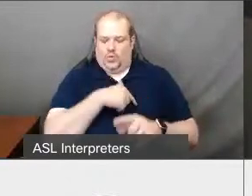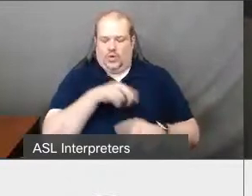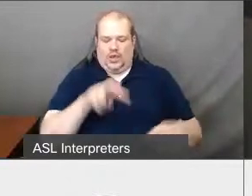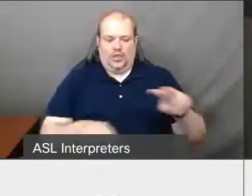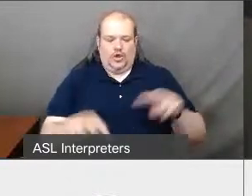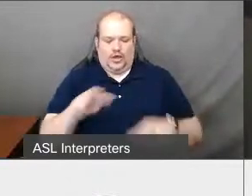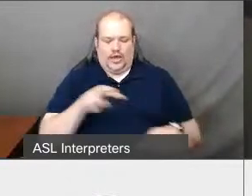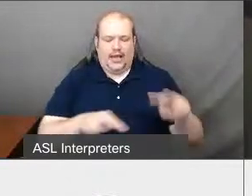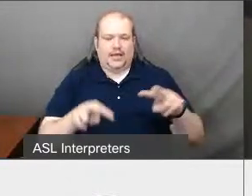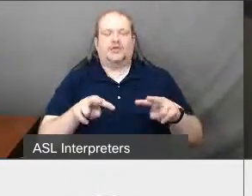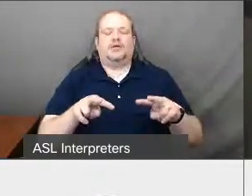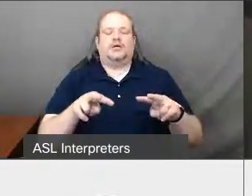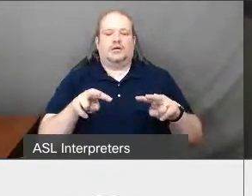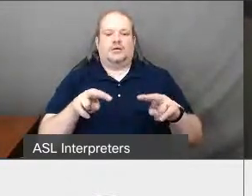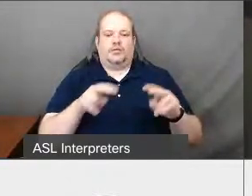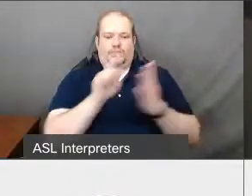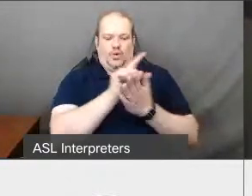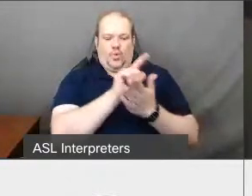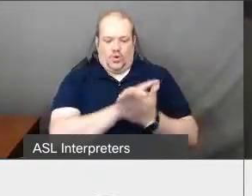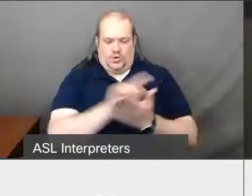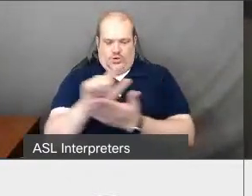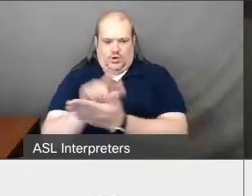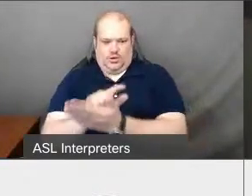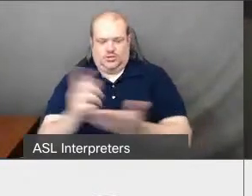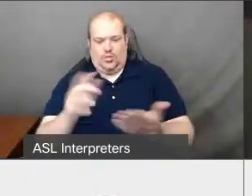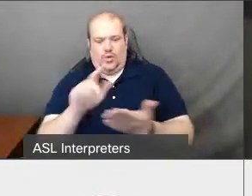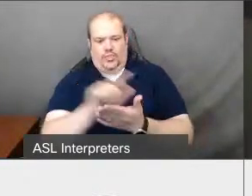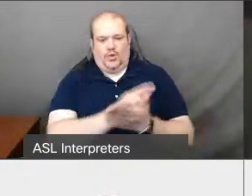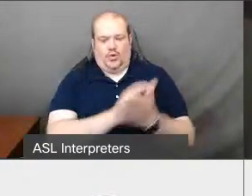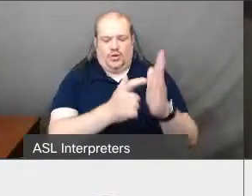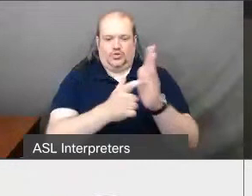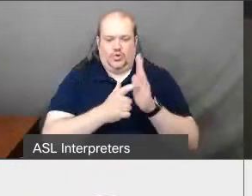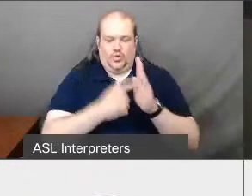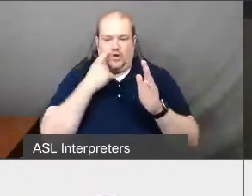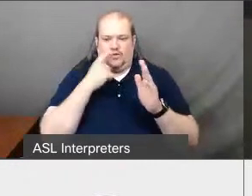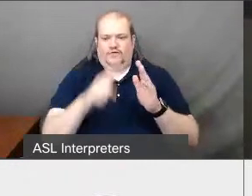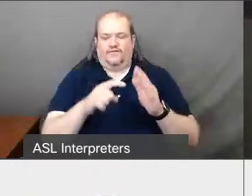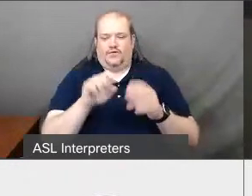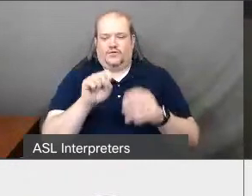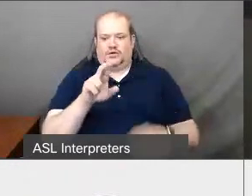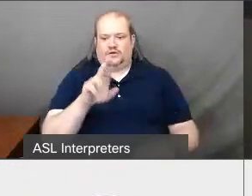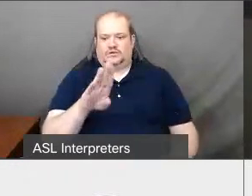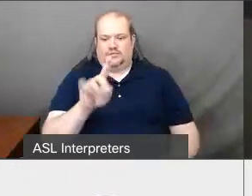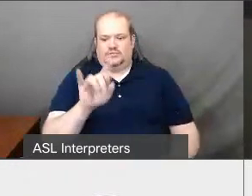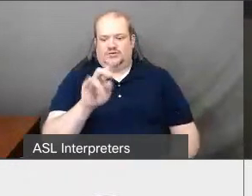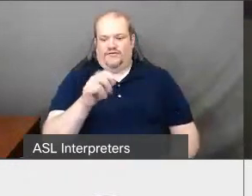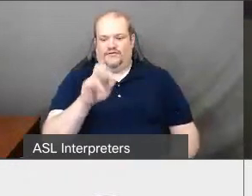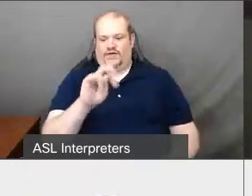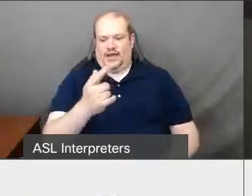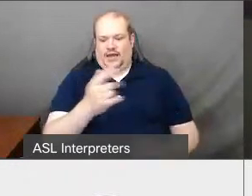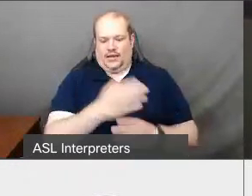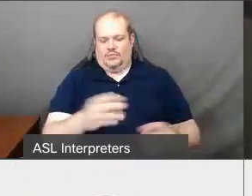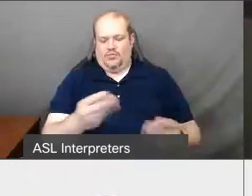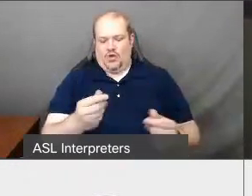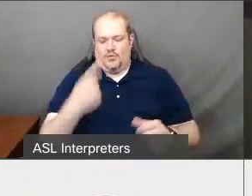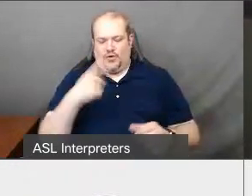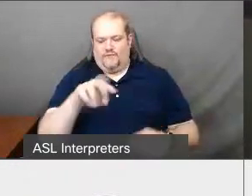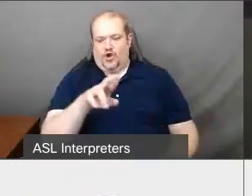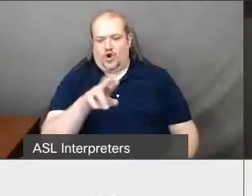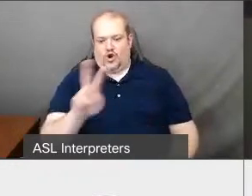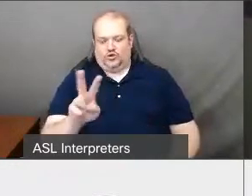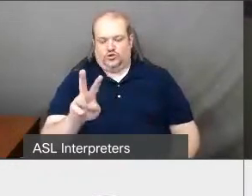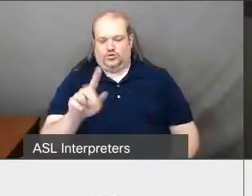at the ordinance and what the ordinance requires for subdividing property for R2, lot